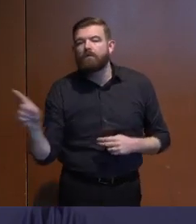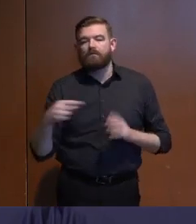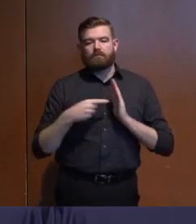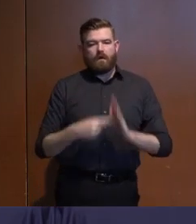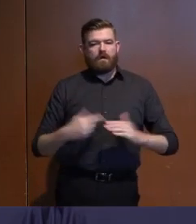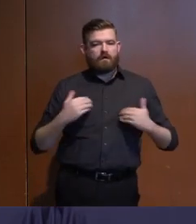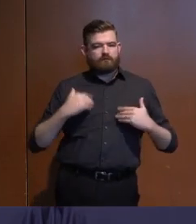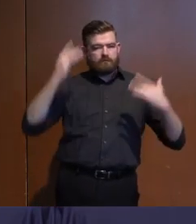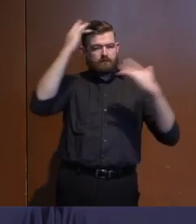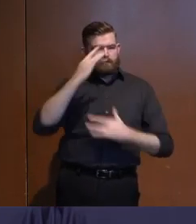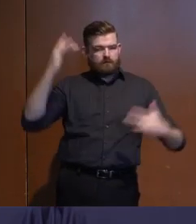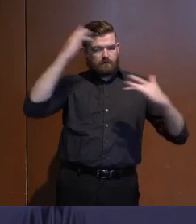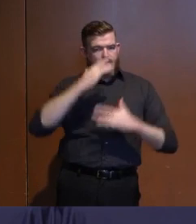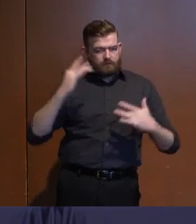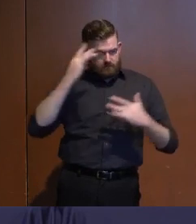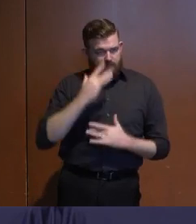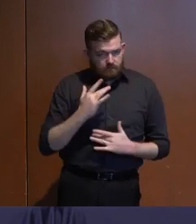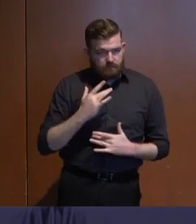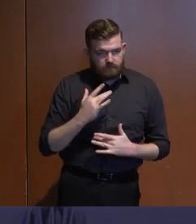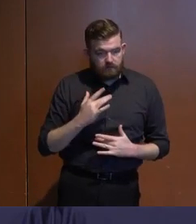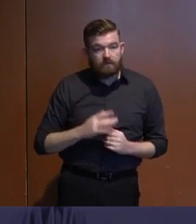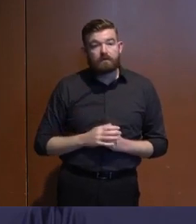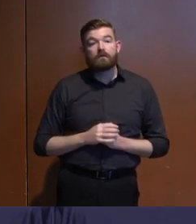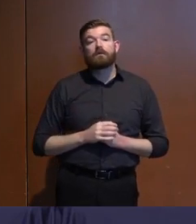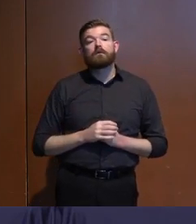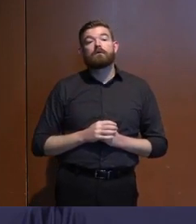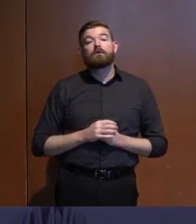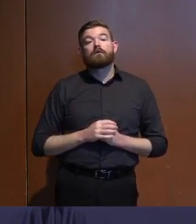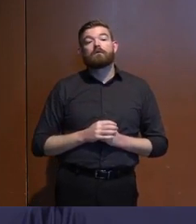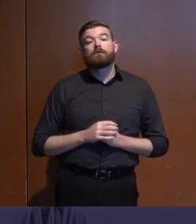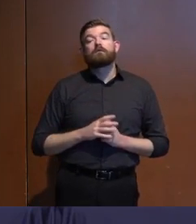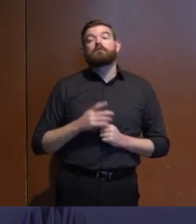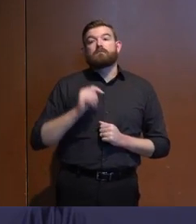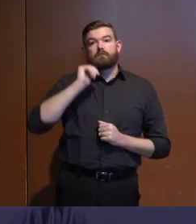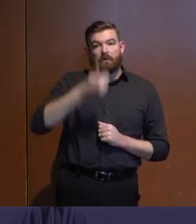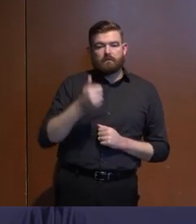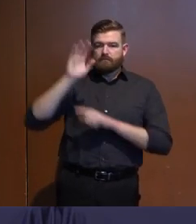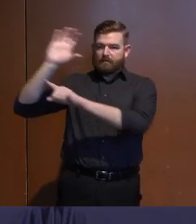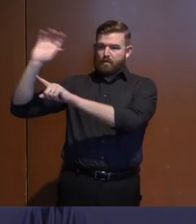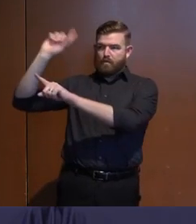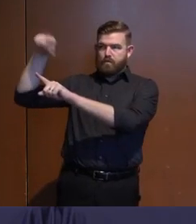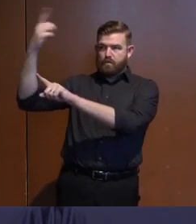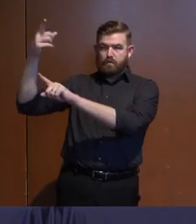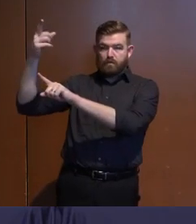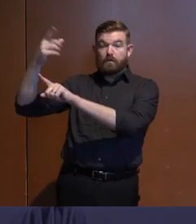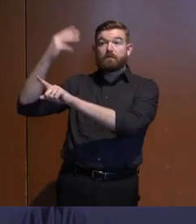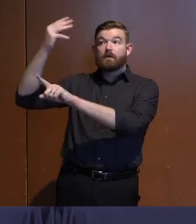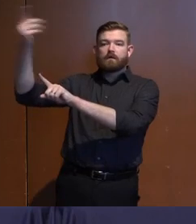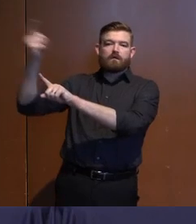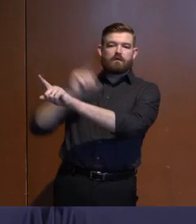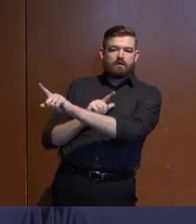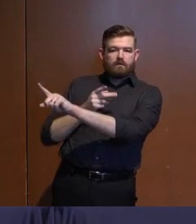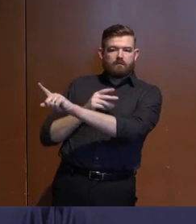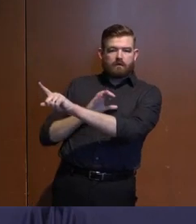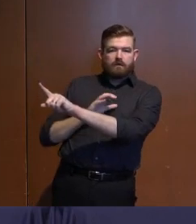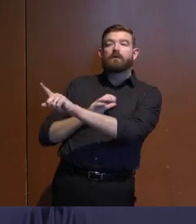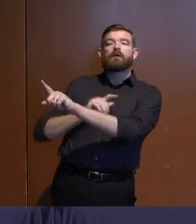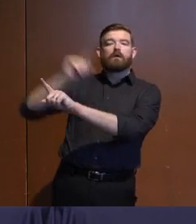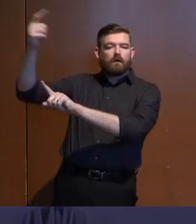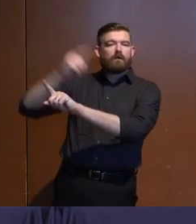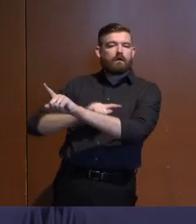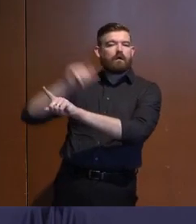will be open. On Monday, it will be PNC Bank Arts Center, and we'll keep letting you know before each day.